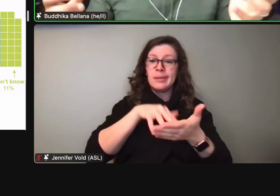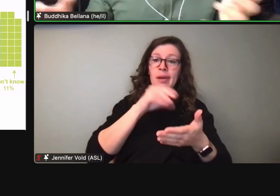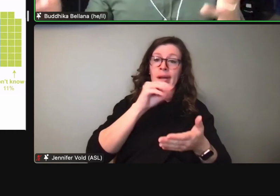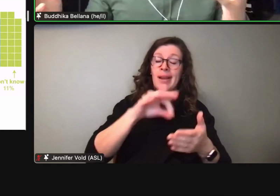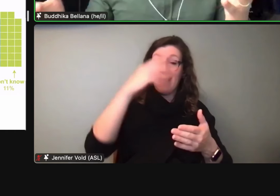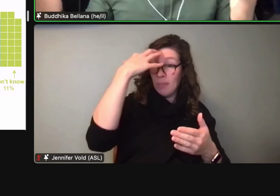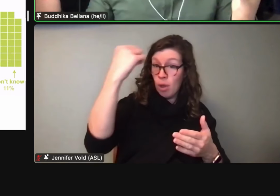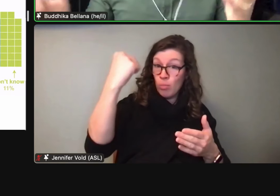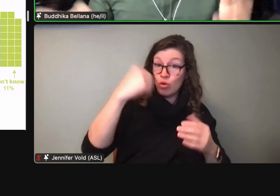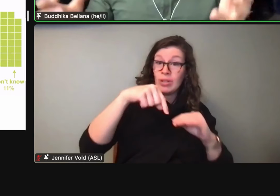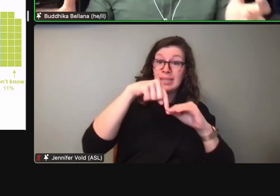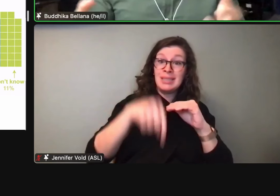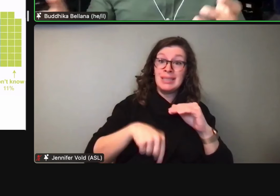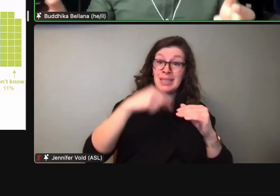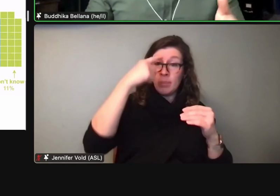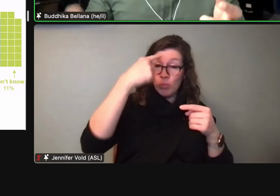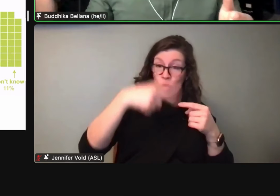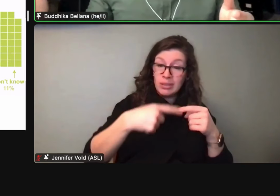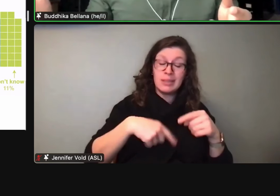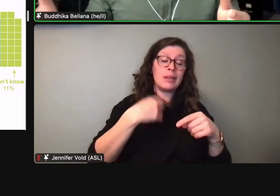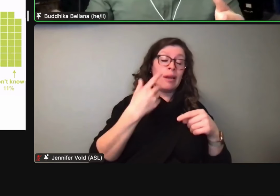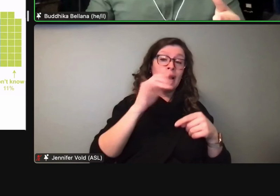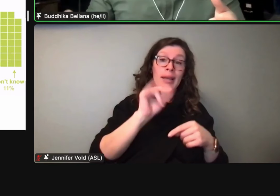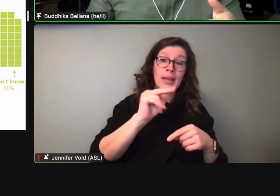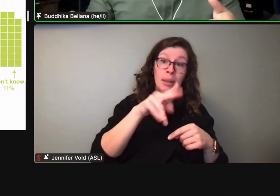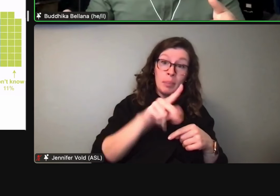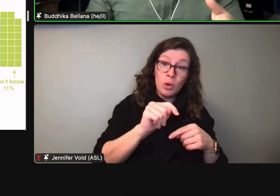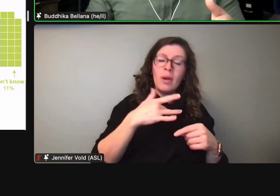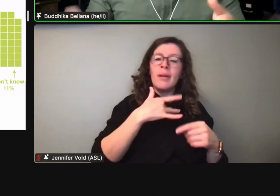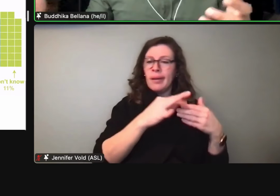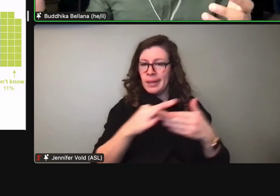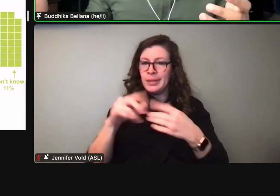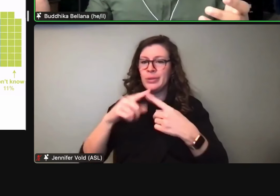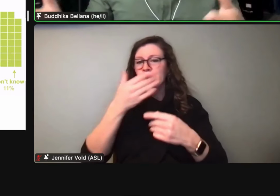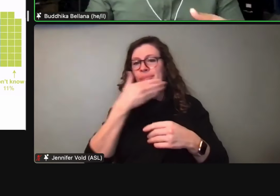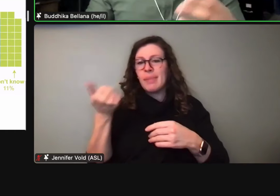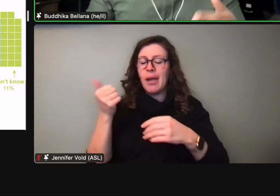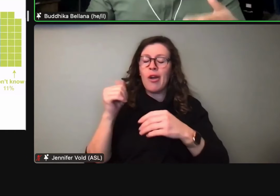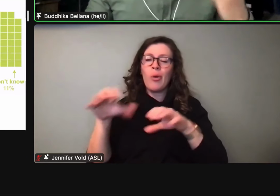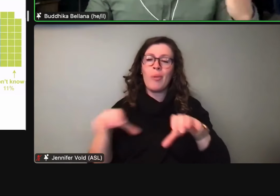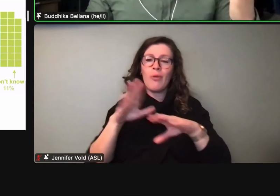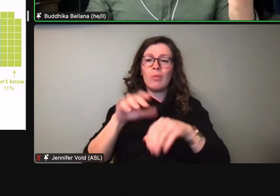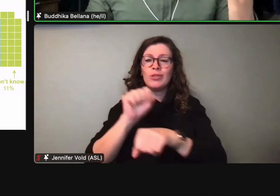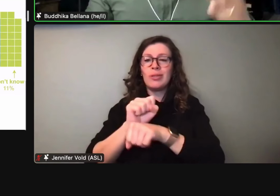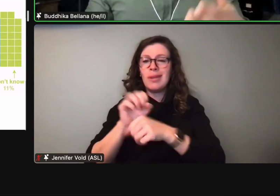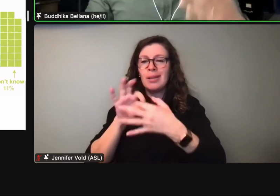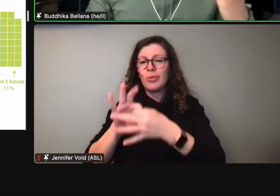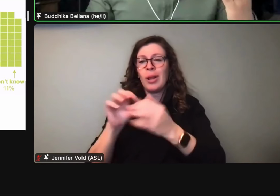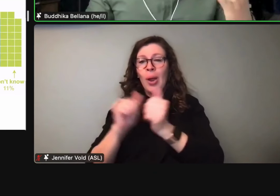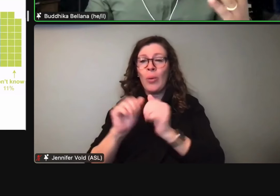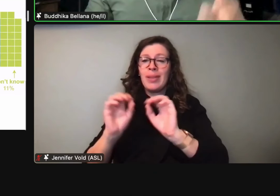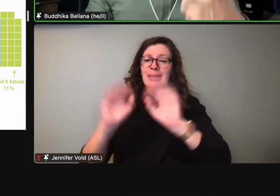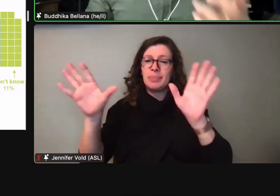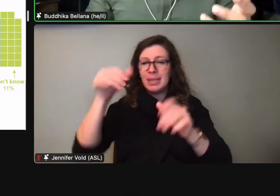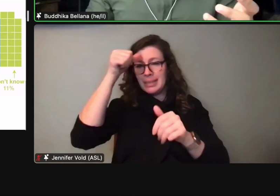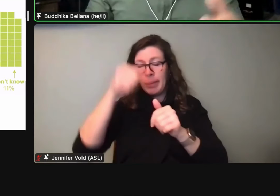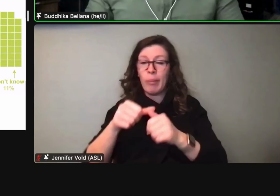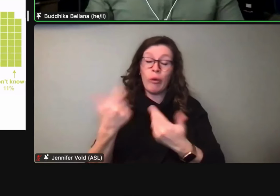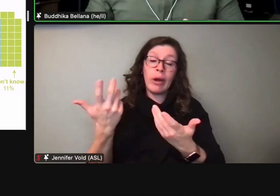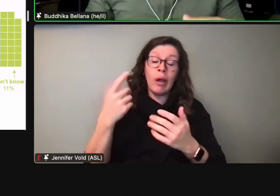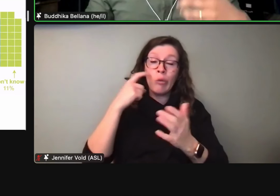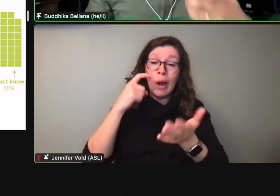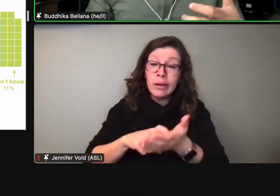processing an input typically leads to better performance on tasks of explicit memory in the form of recognition or free recall. But